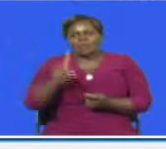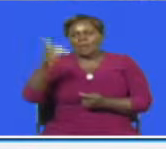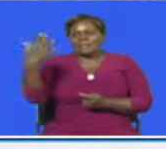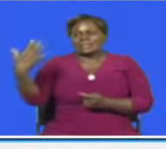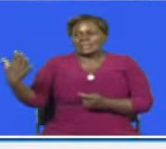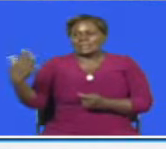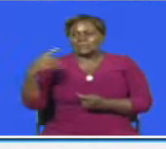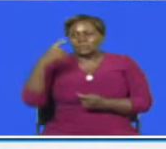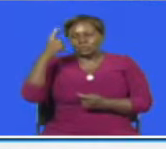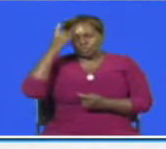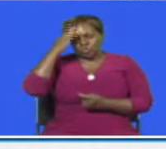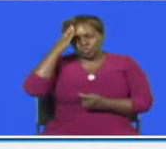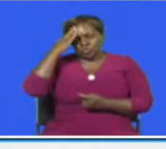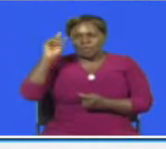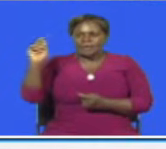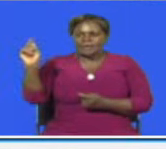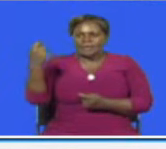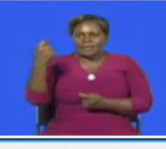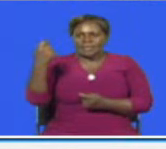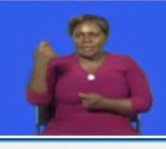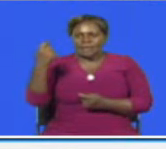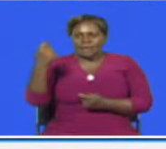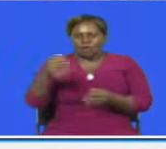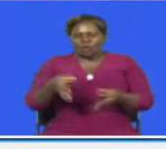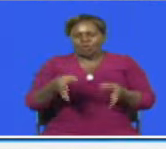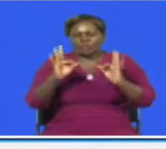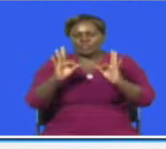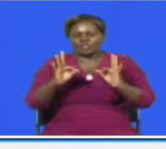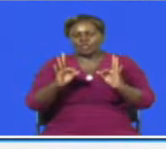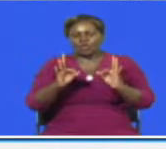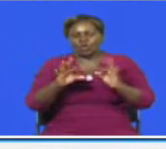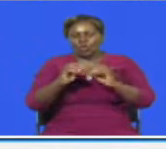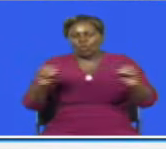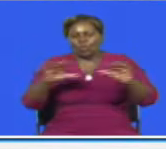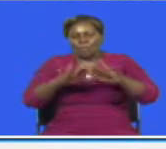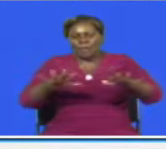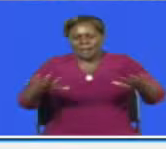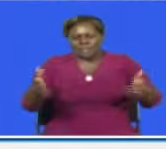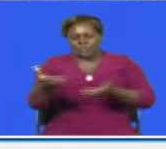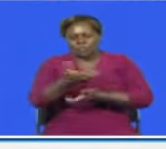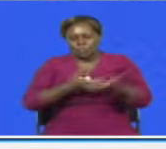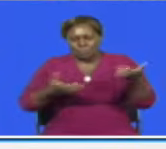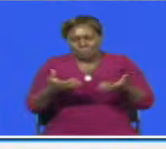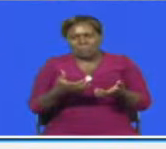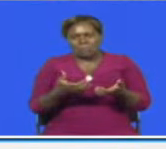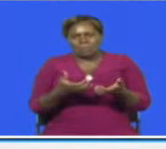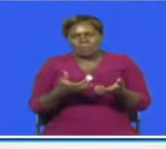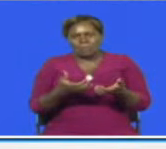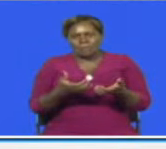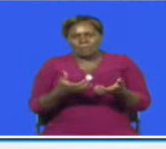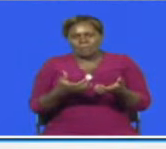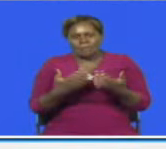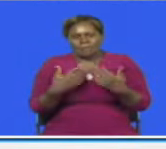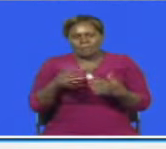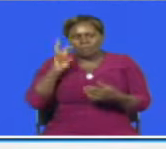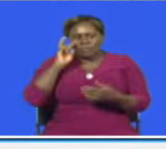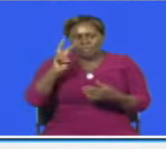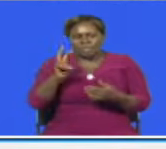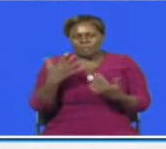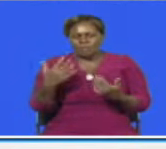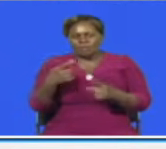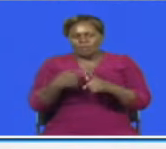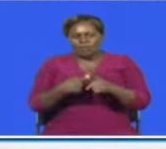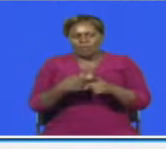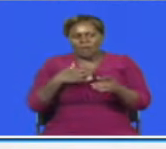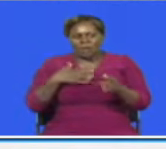thing to note is that Kenya is largely an informal marketplace or economy, and the reluctance we've seen from